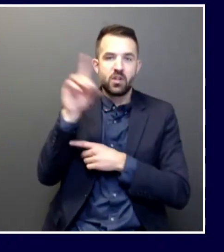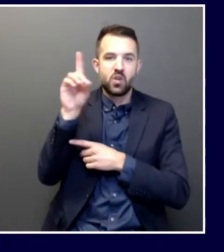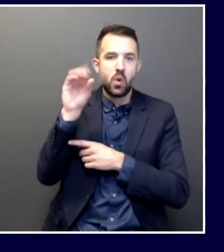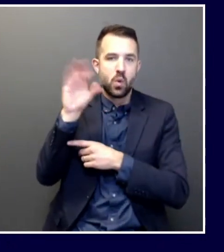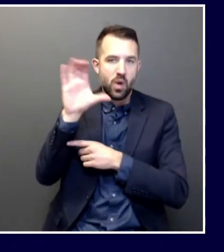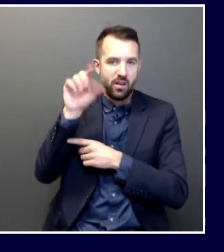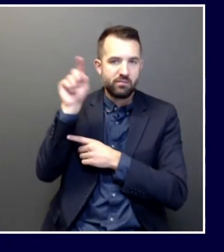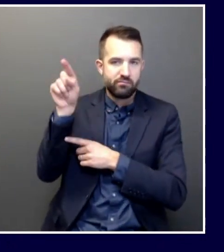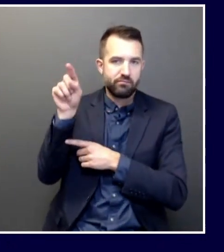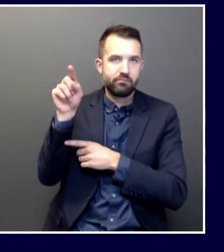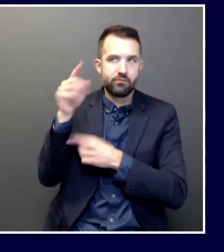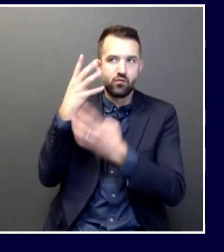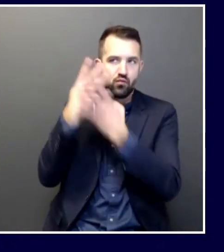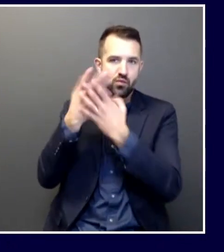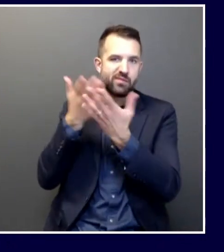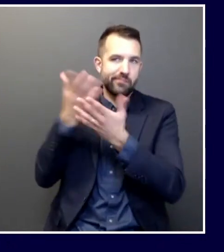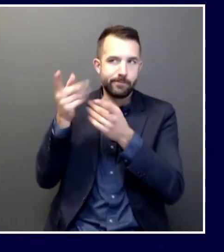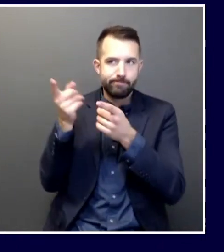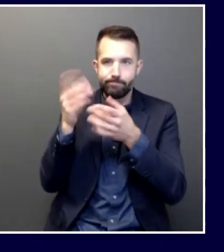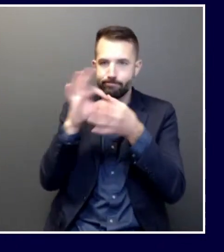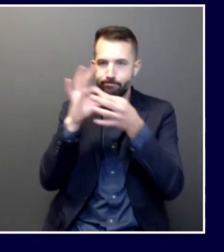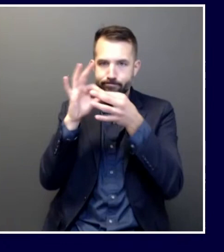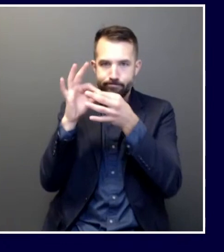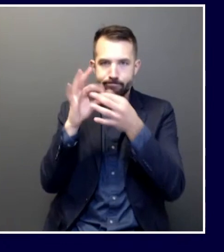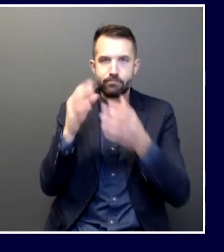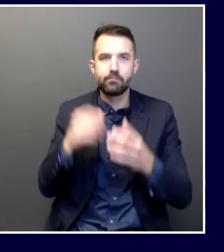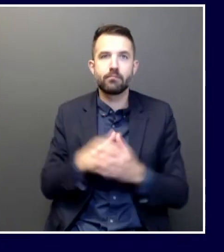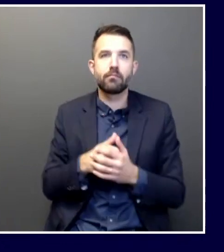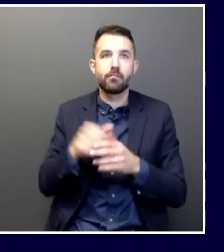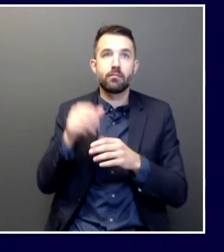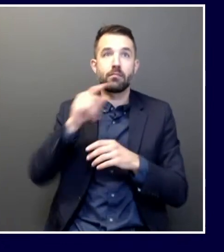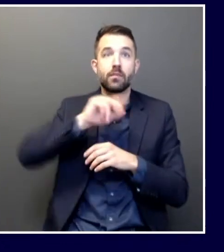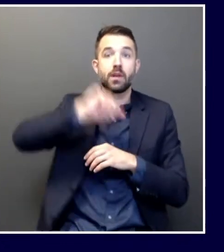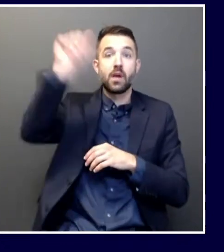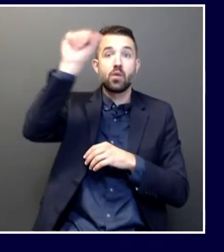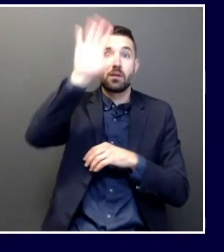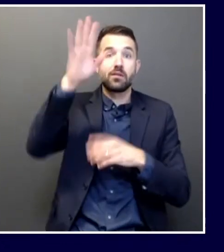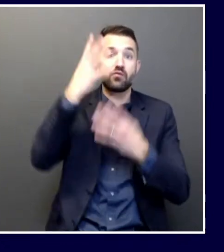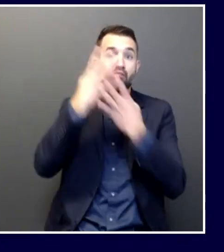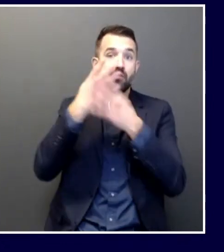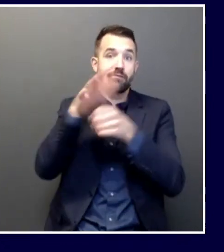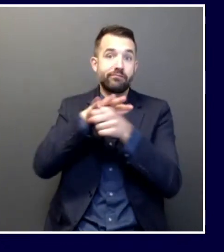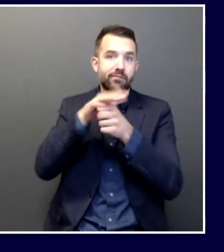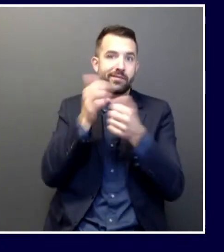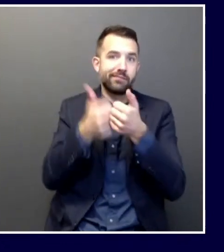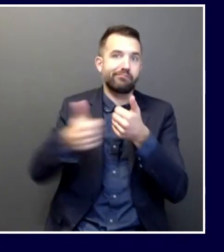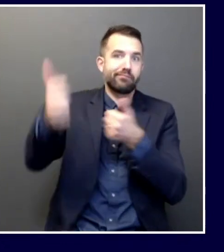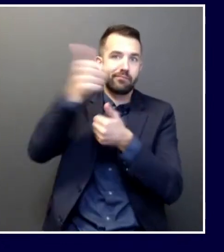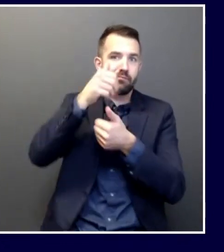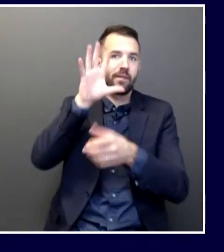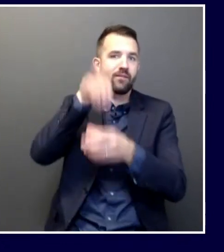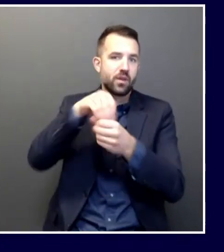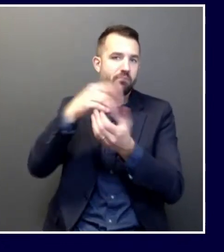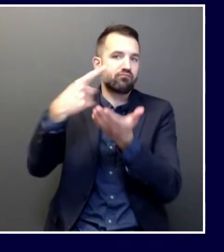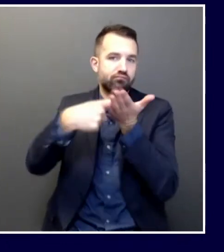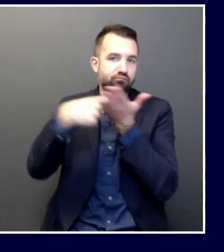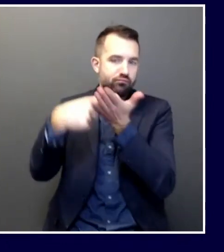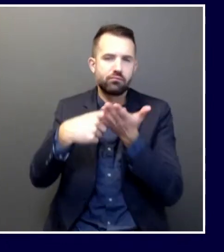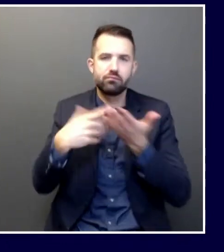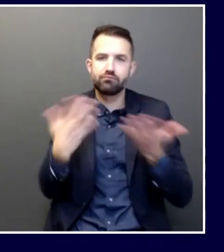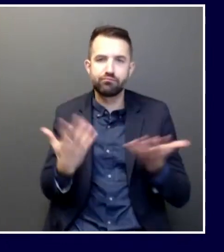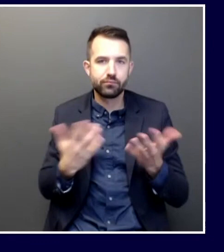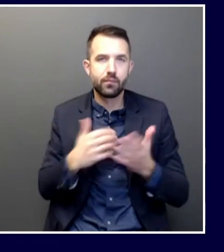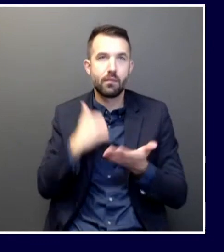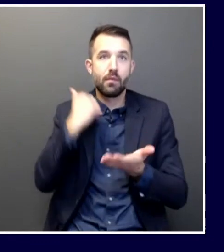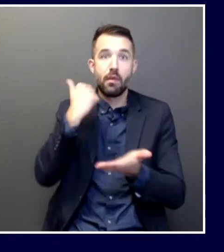leadership of the Aroostook County Jail. Maine CDC's portion of this is focused on things like arranging for testing, which